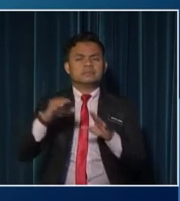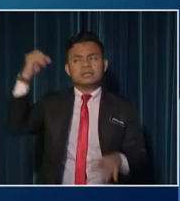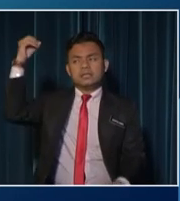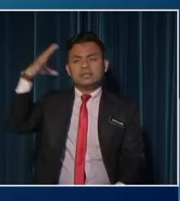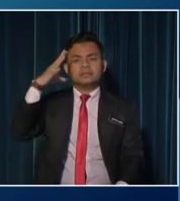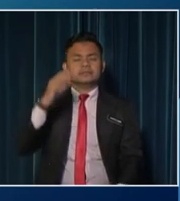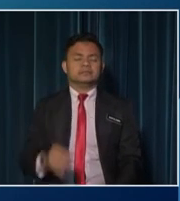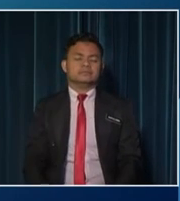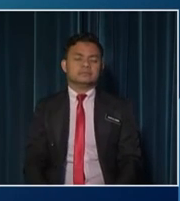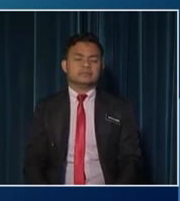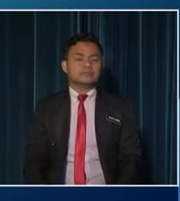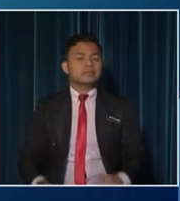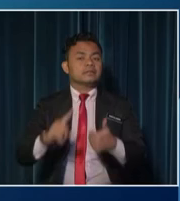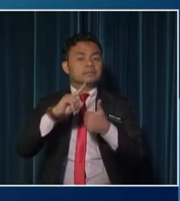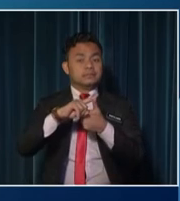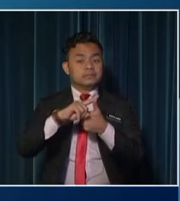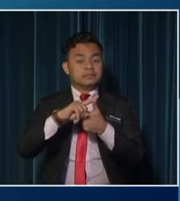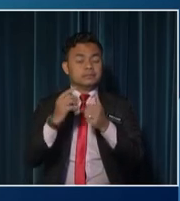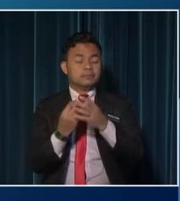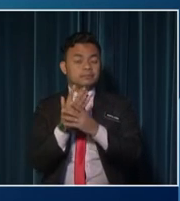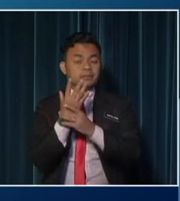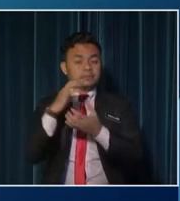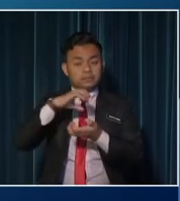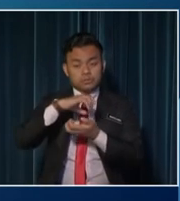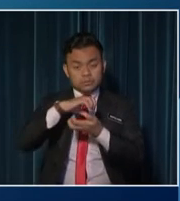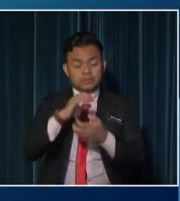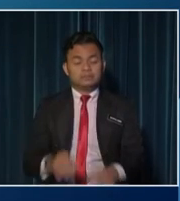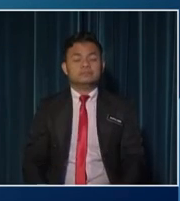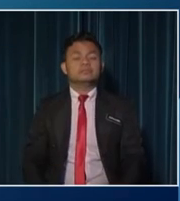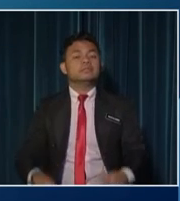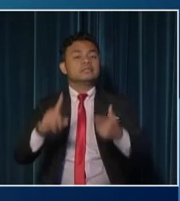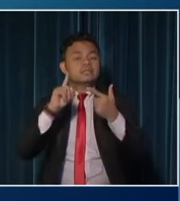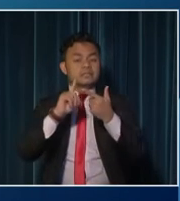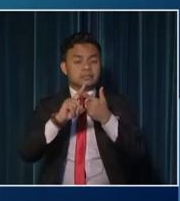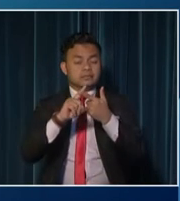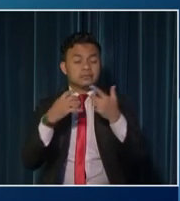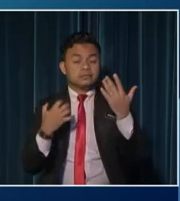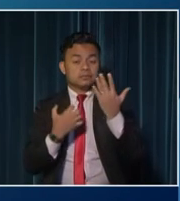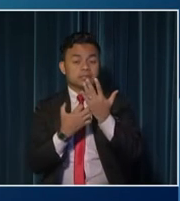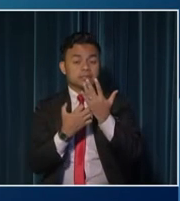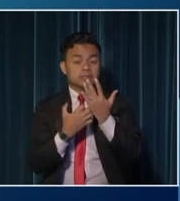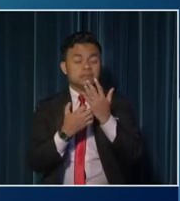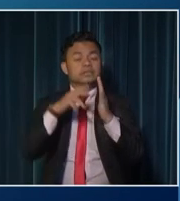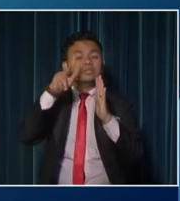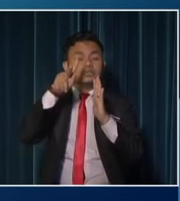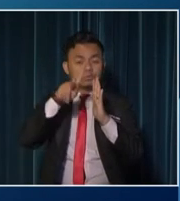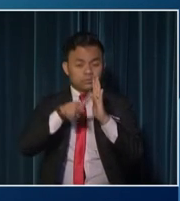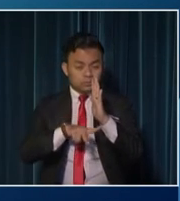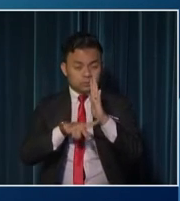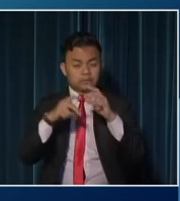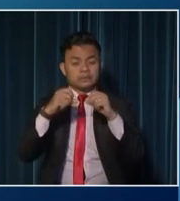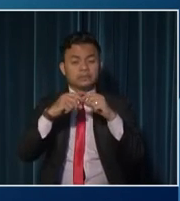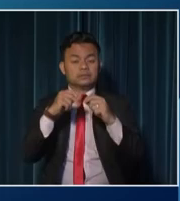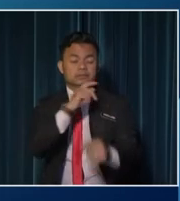First, the bulb is damaged. Second, the dry cell lacks electrical